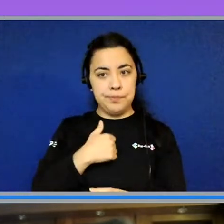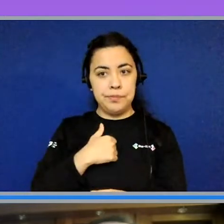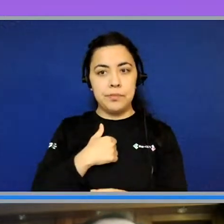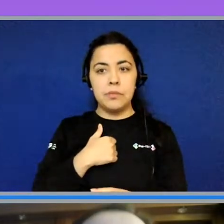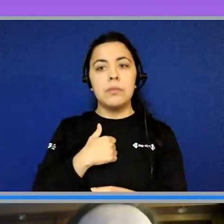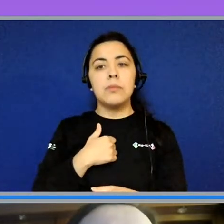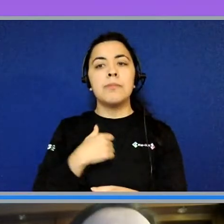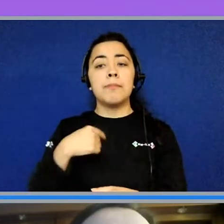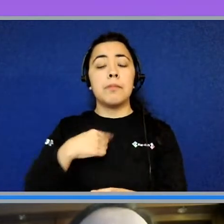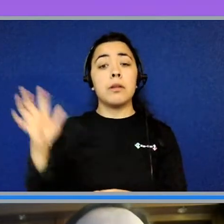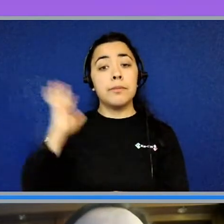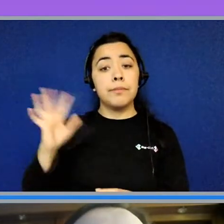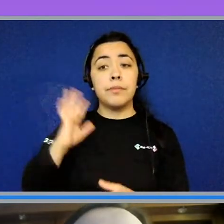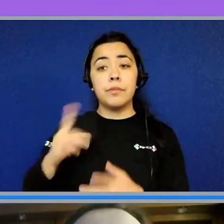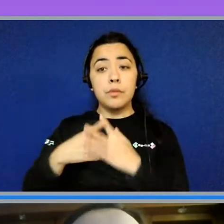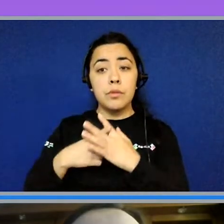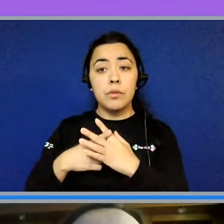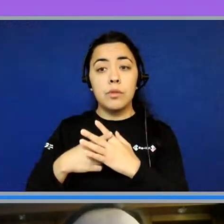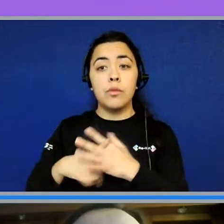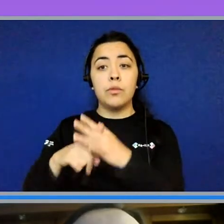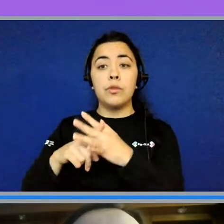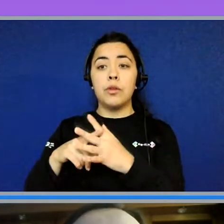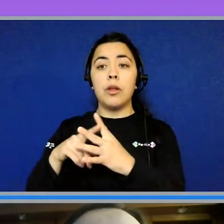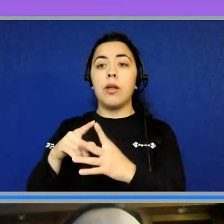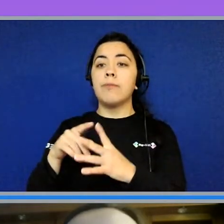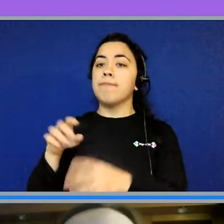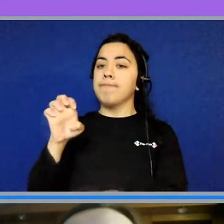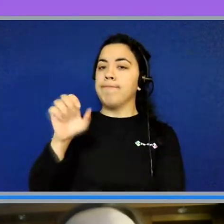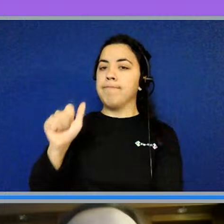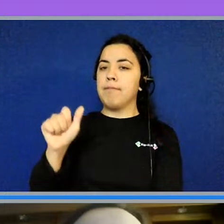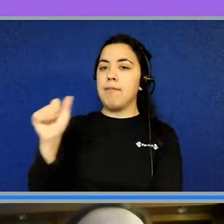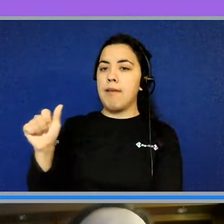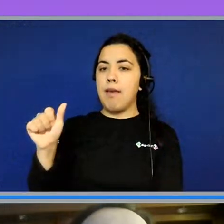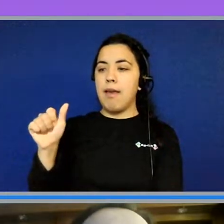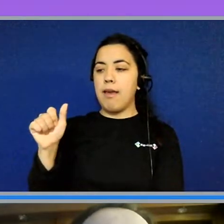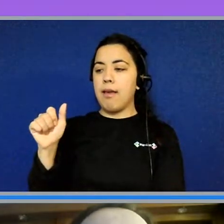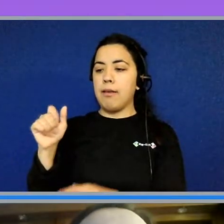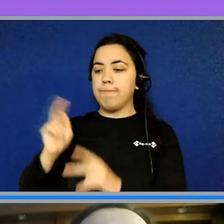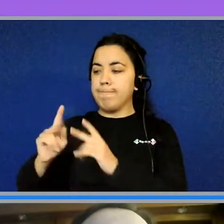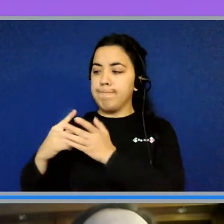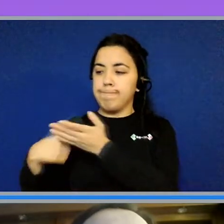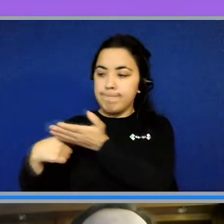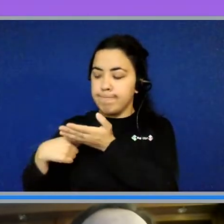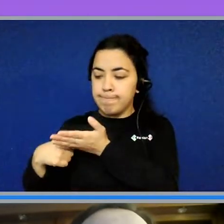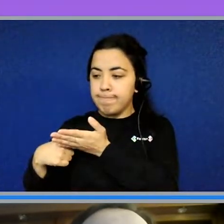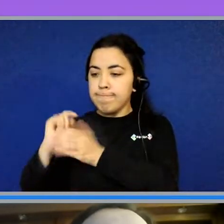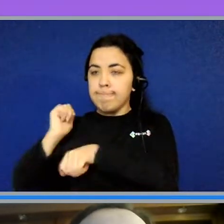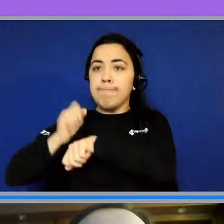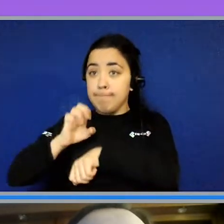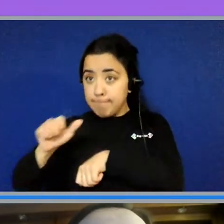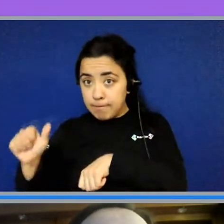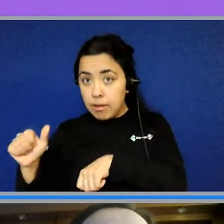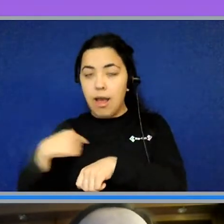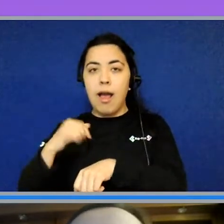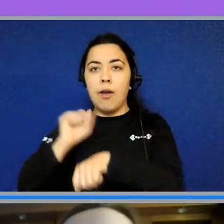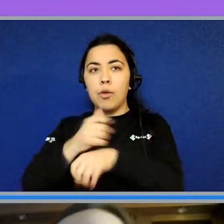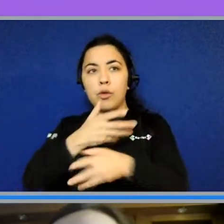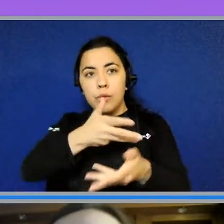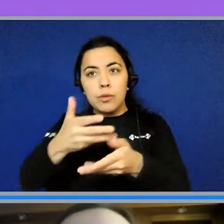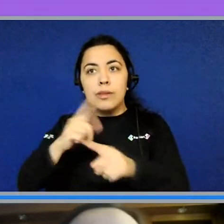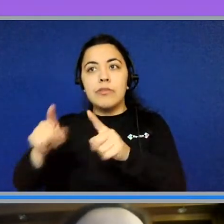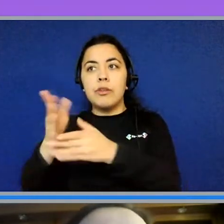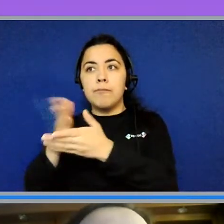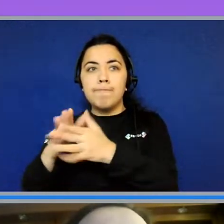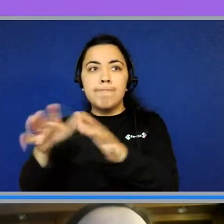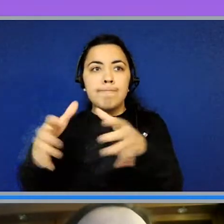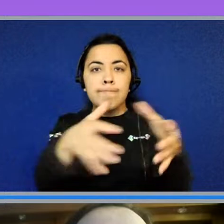on the origins of the European Accessibility Act and worked with the different sectors involved, also persons